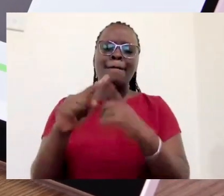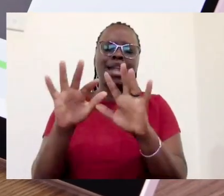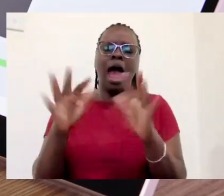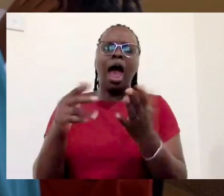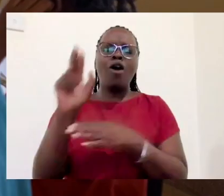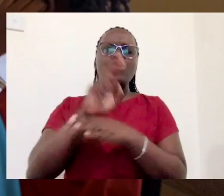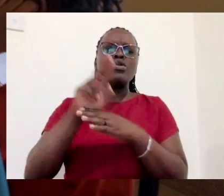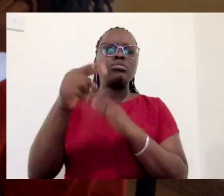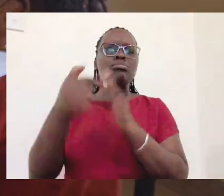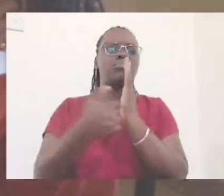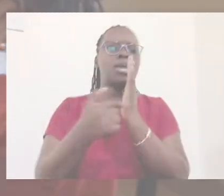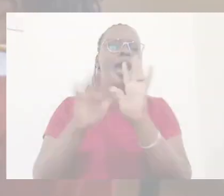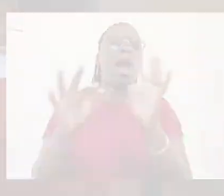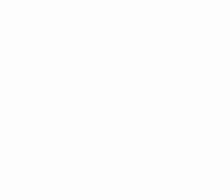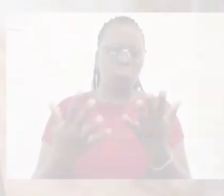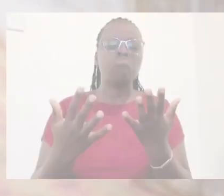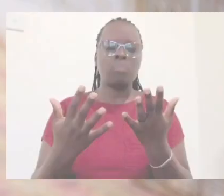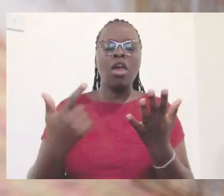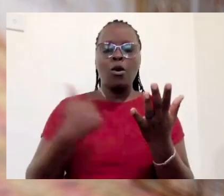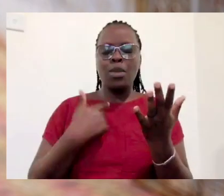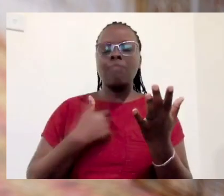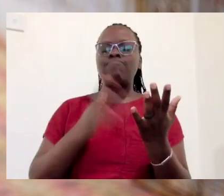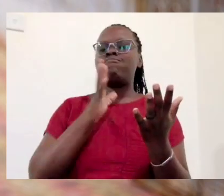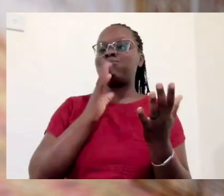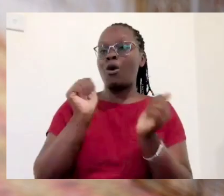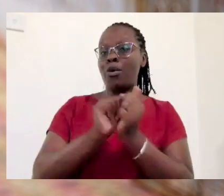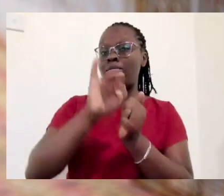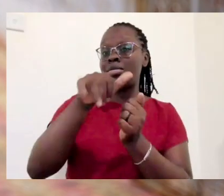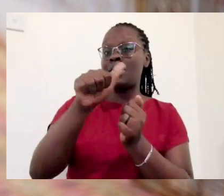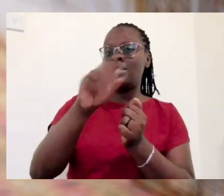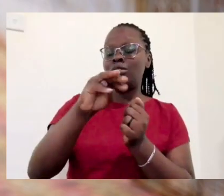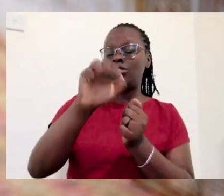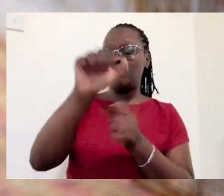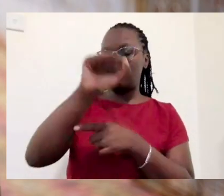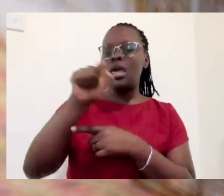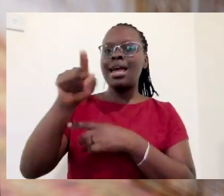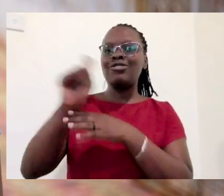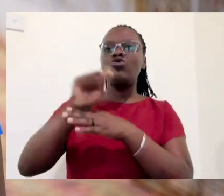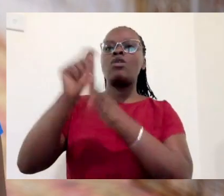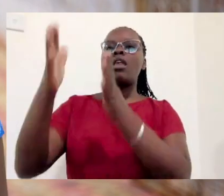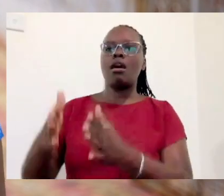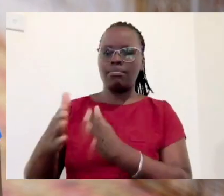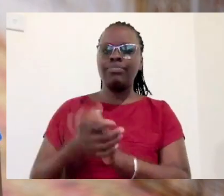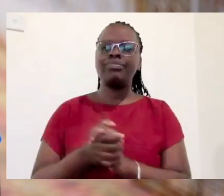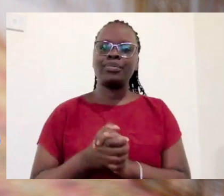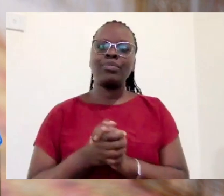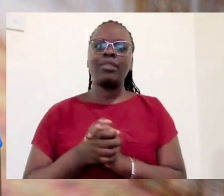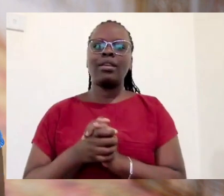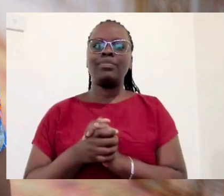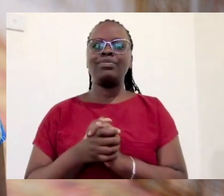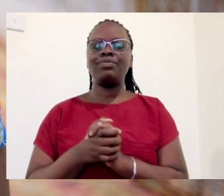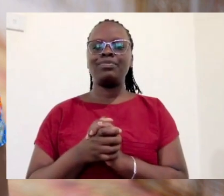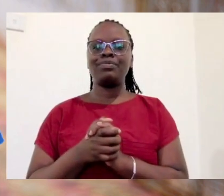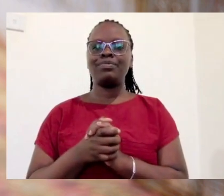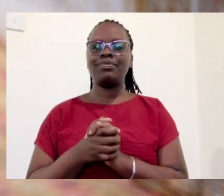and families have benefited over the years. But how exactly do they use technology to empower learners? Let's speak to James Ngome, who's an instructor